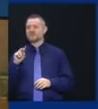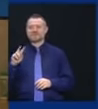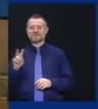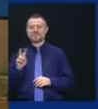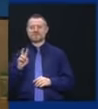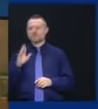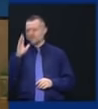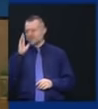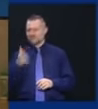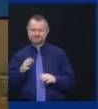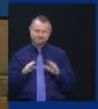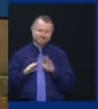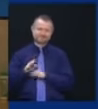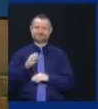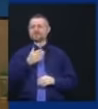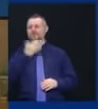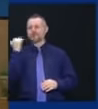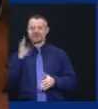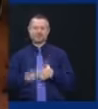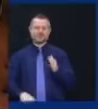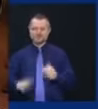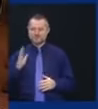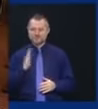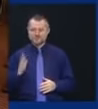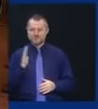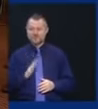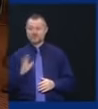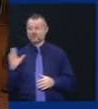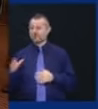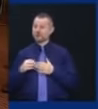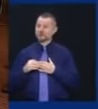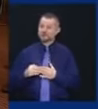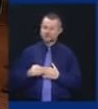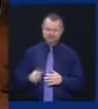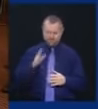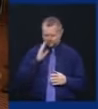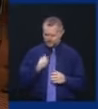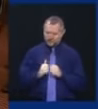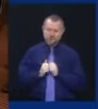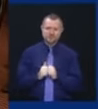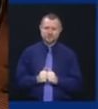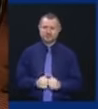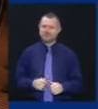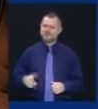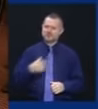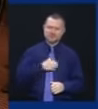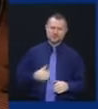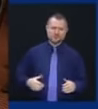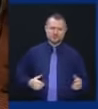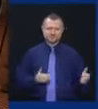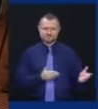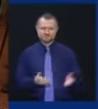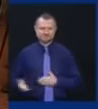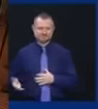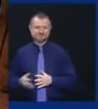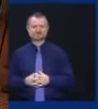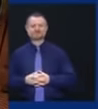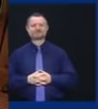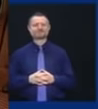better than before. With your leadership, we'll do it together. Mayor, please.